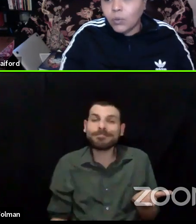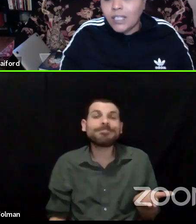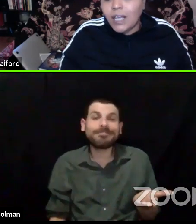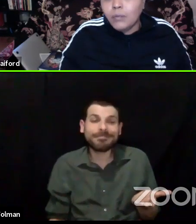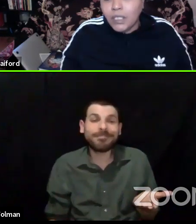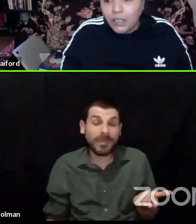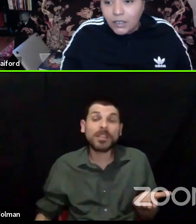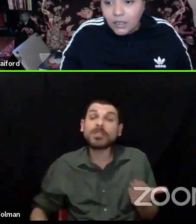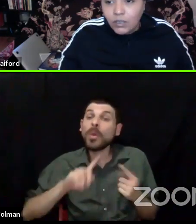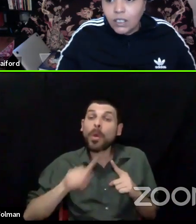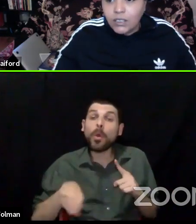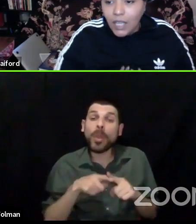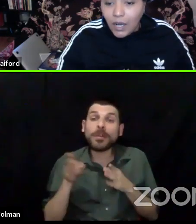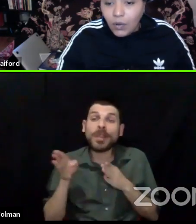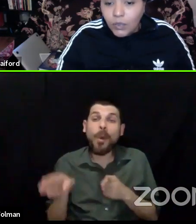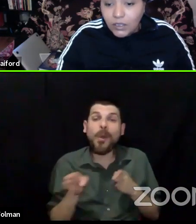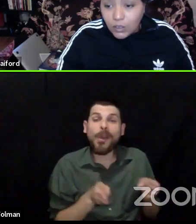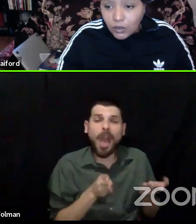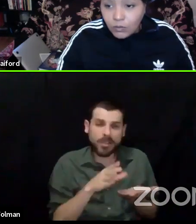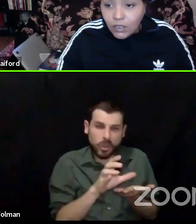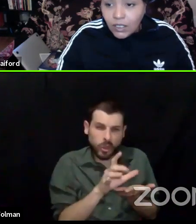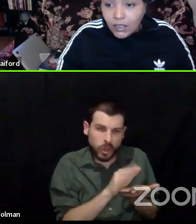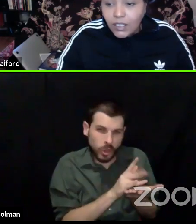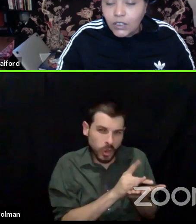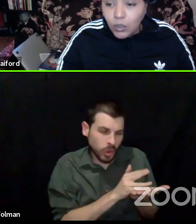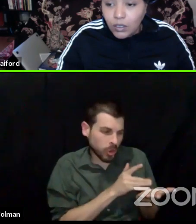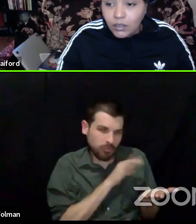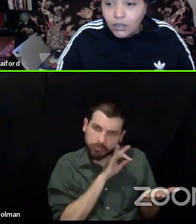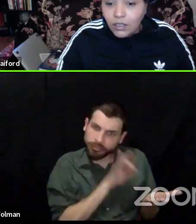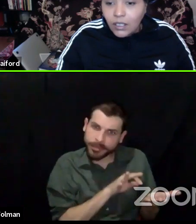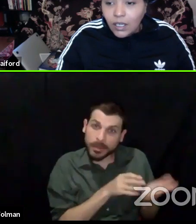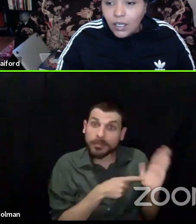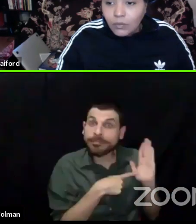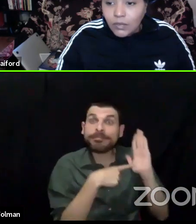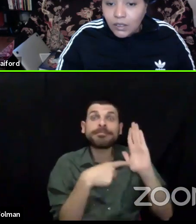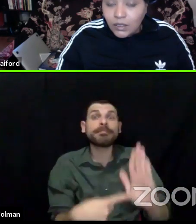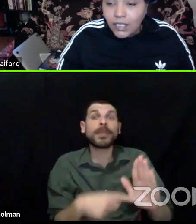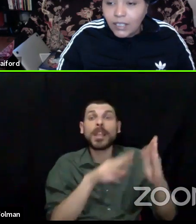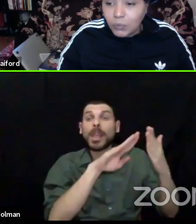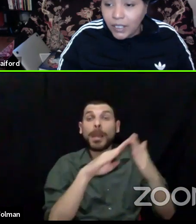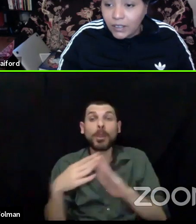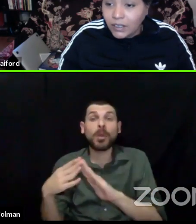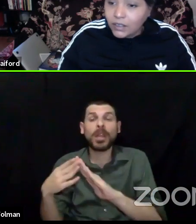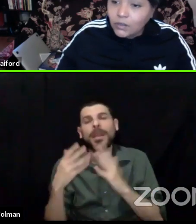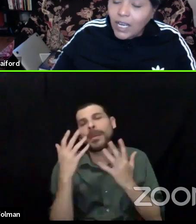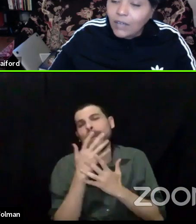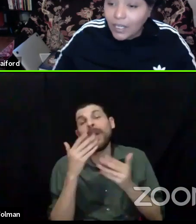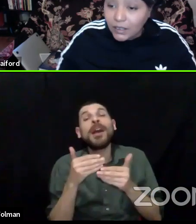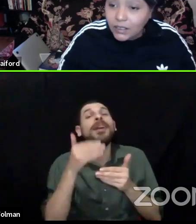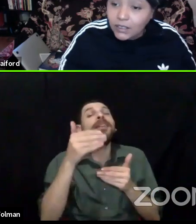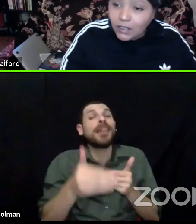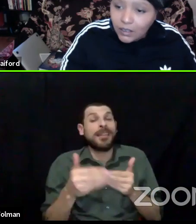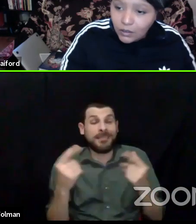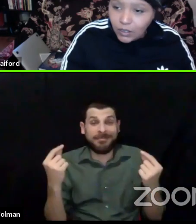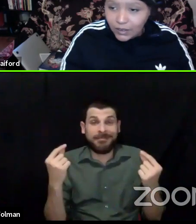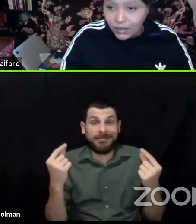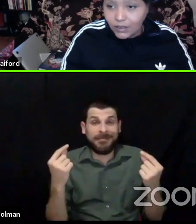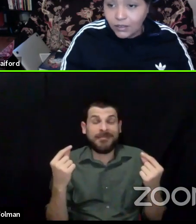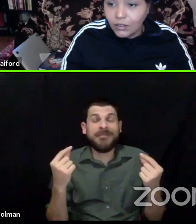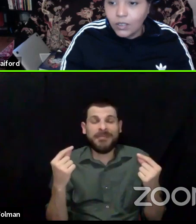about what that means in regards to how we assumed things were, the next plan is to have access to